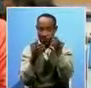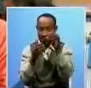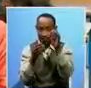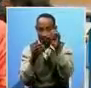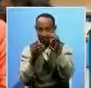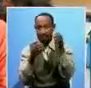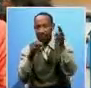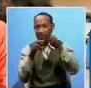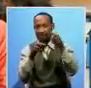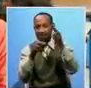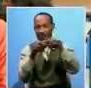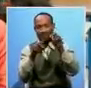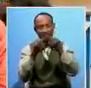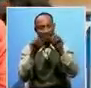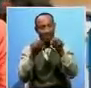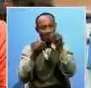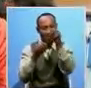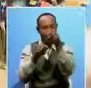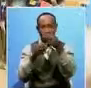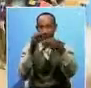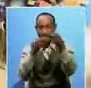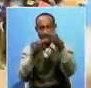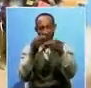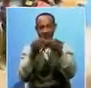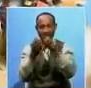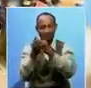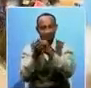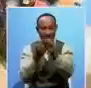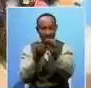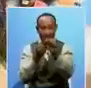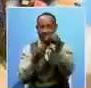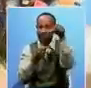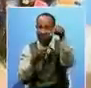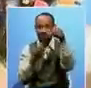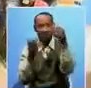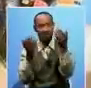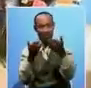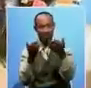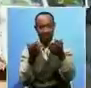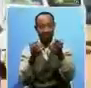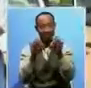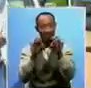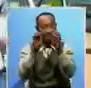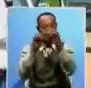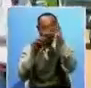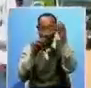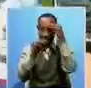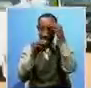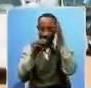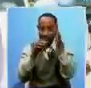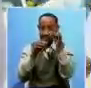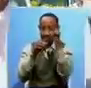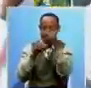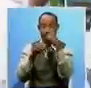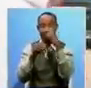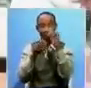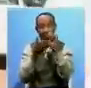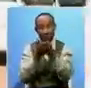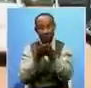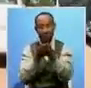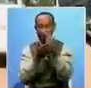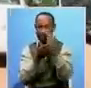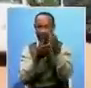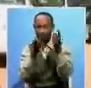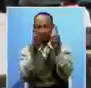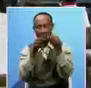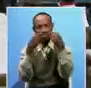but this has not been translating to the number of those obtaining the qualification. Education Minister Douglas Yagalima noted when announcing